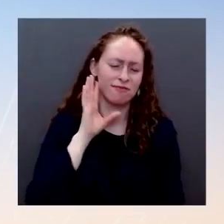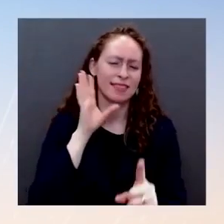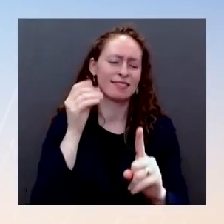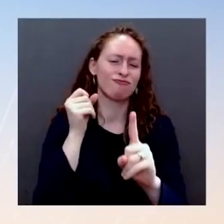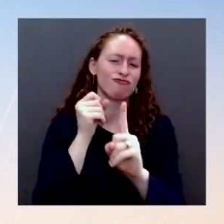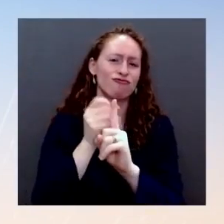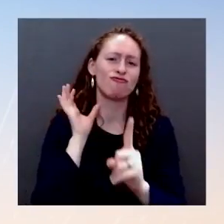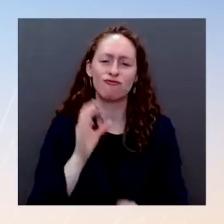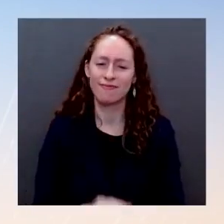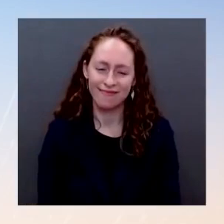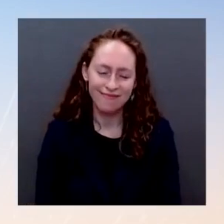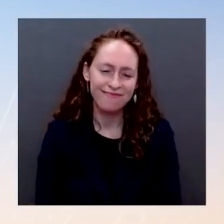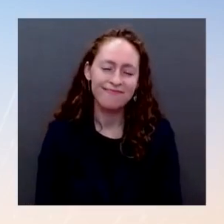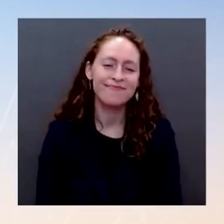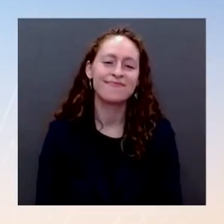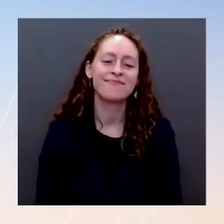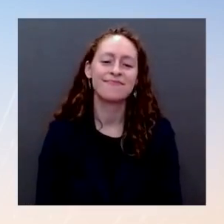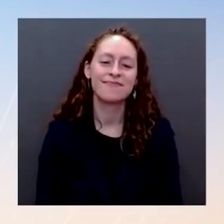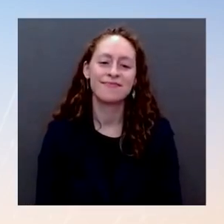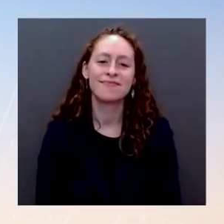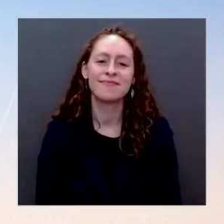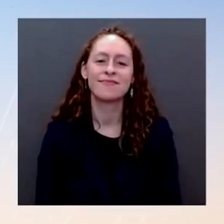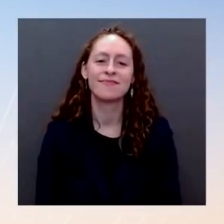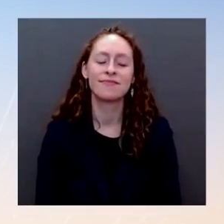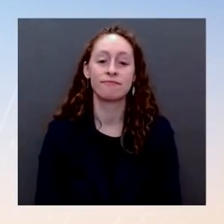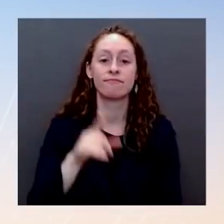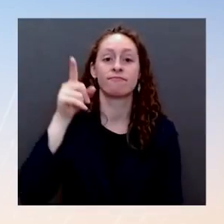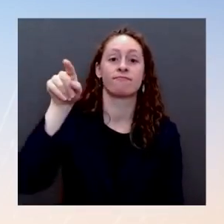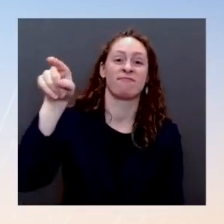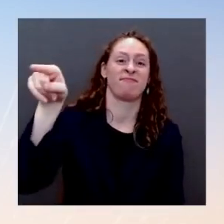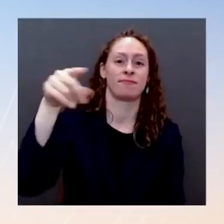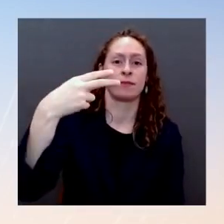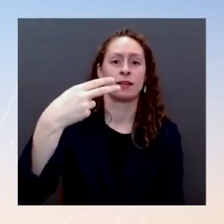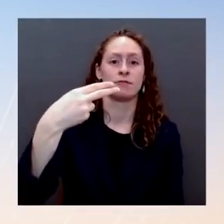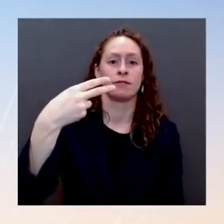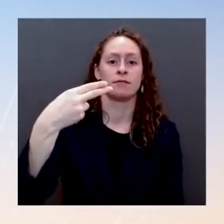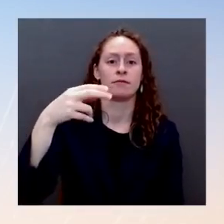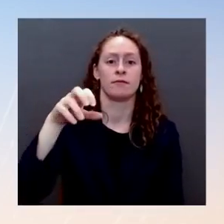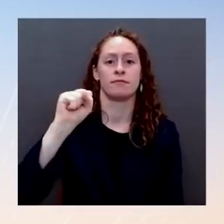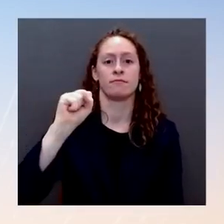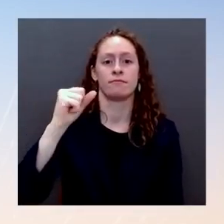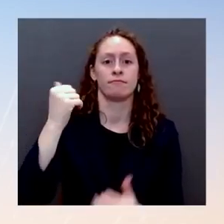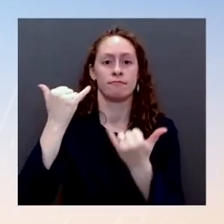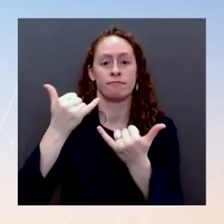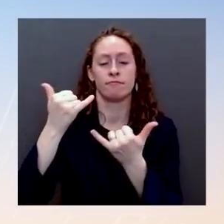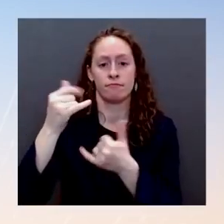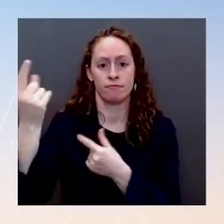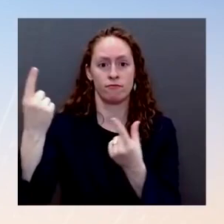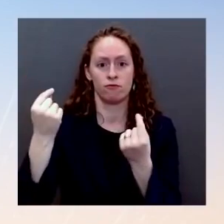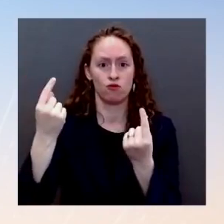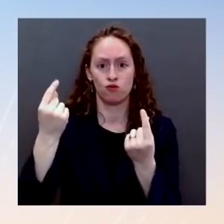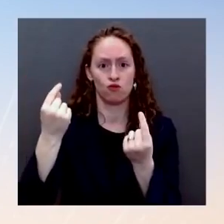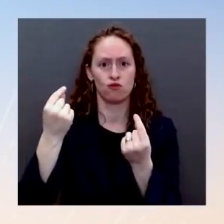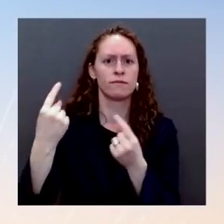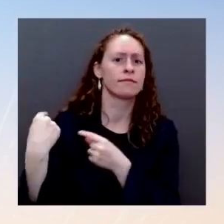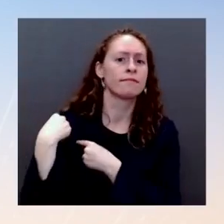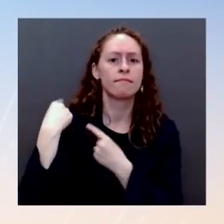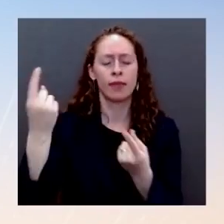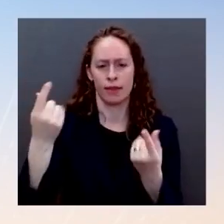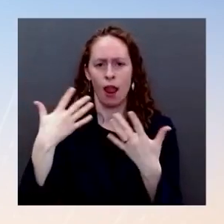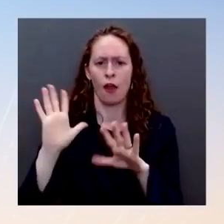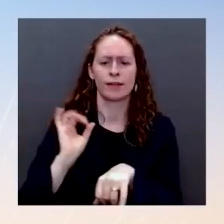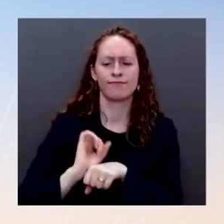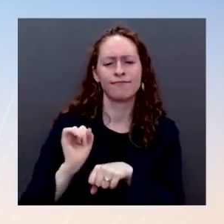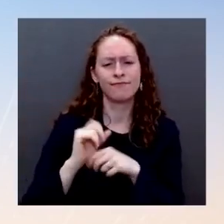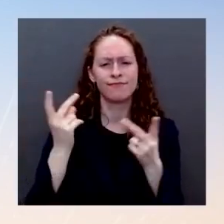accelerated contracting timeline. This is the largest, of course, over-the-counter purchase of tests to date. And